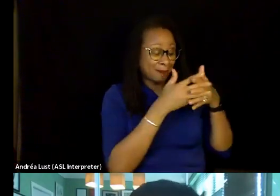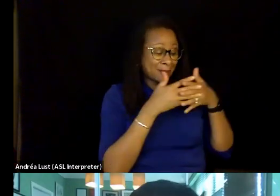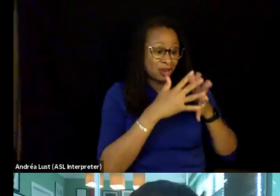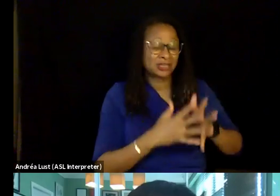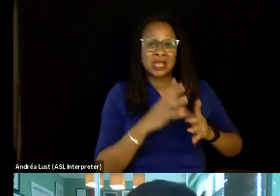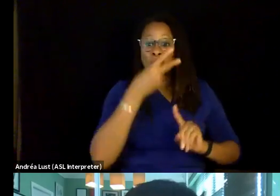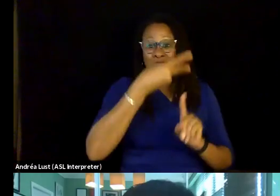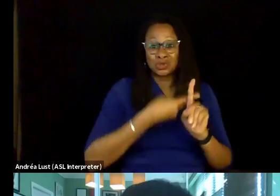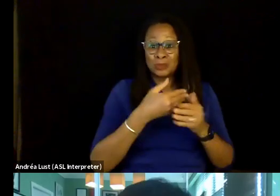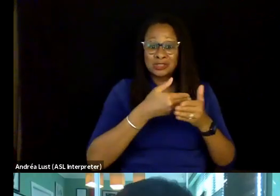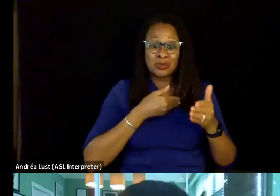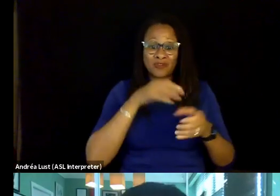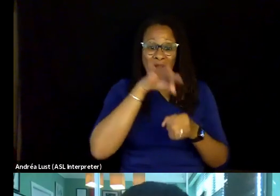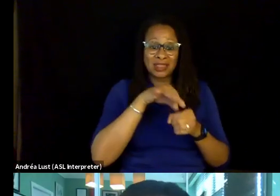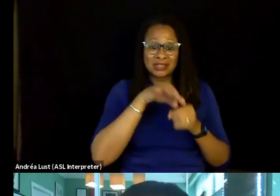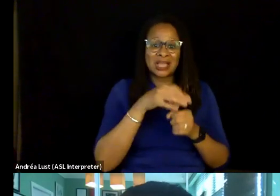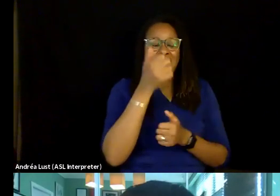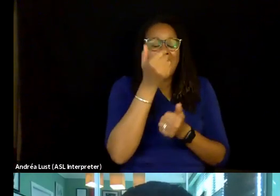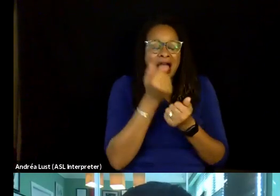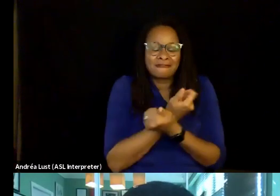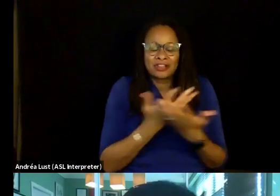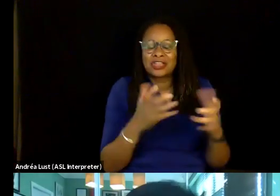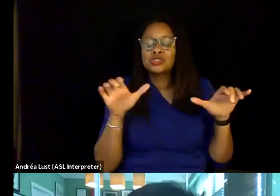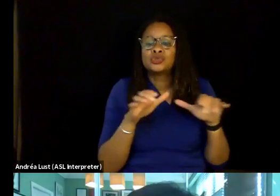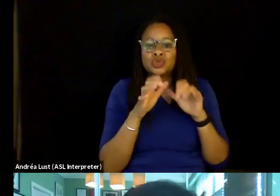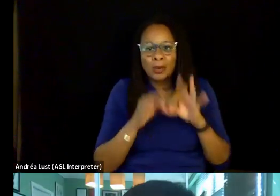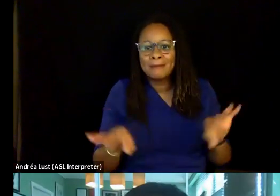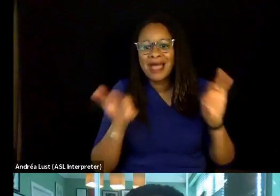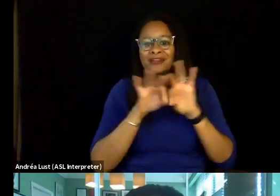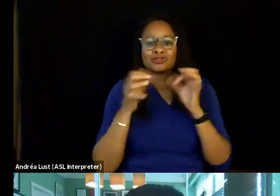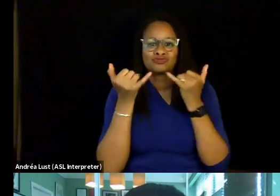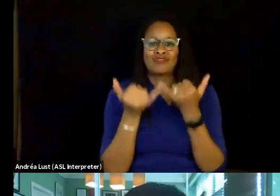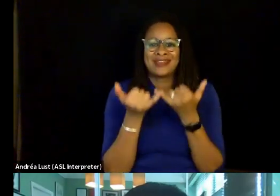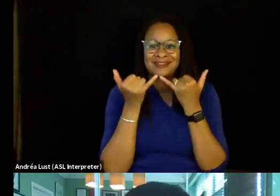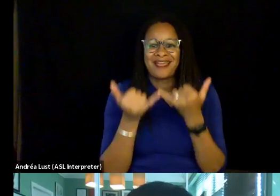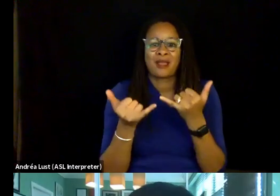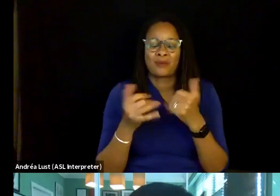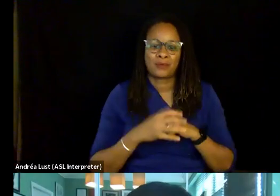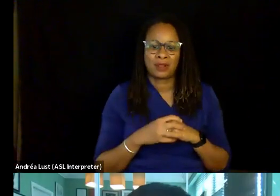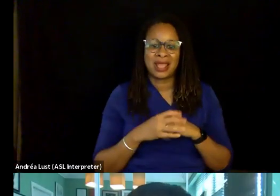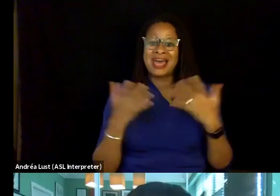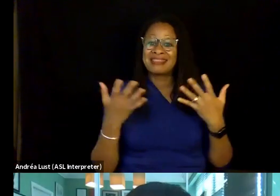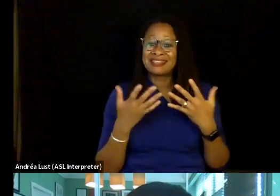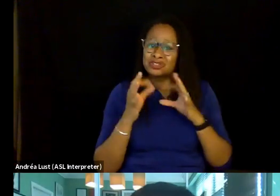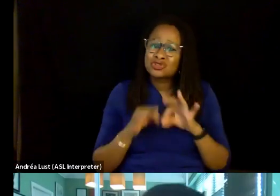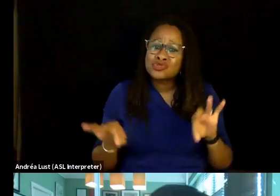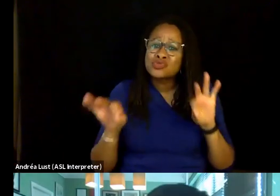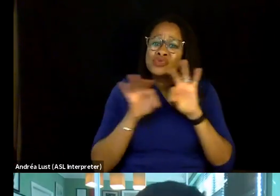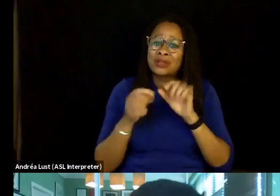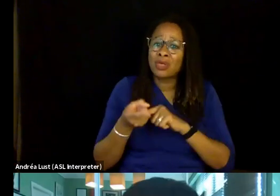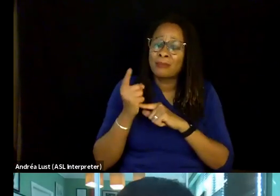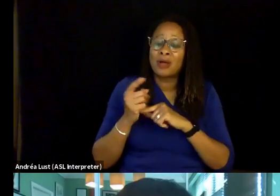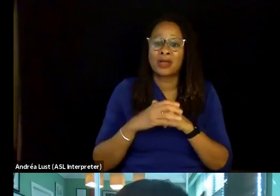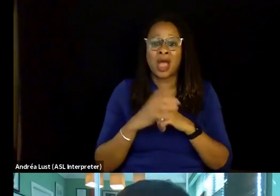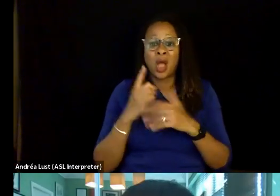2 months before elections, everything you do matters right now. This is a critical moment. You know, when